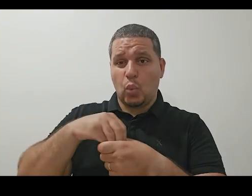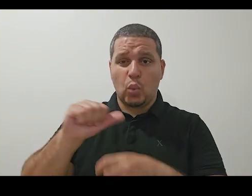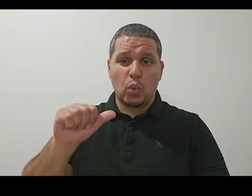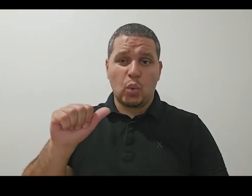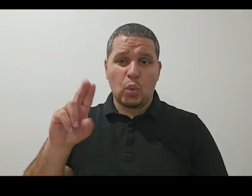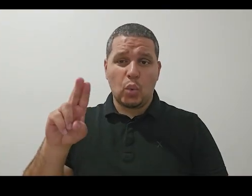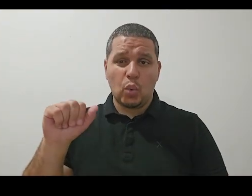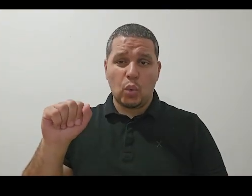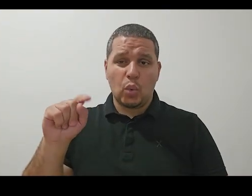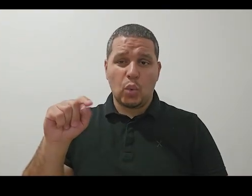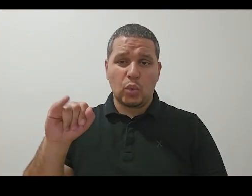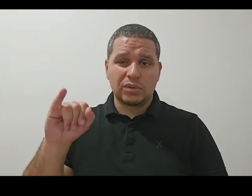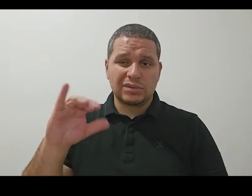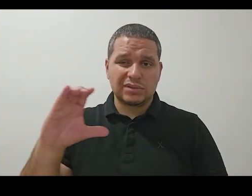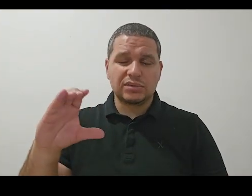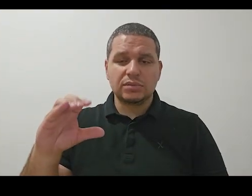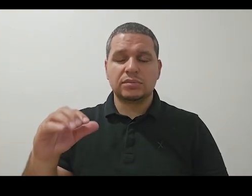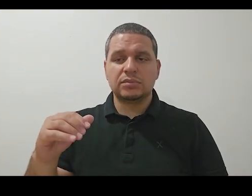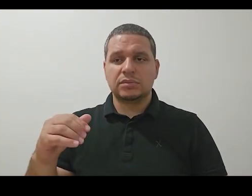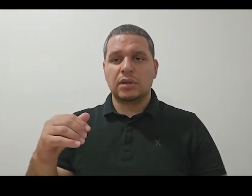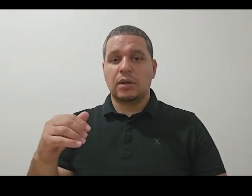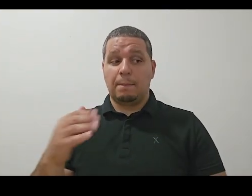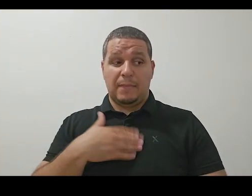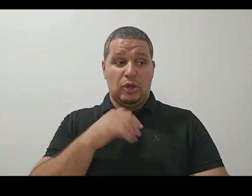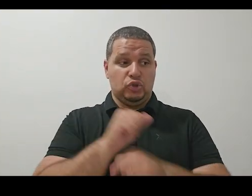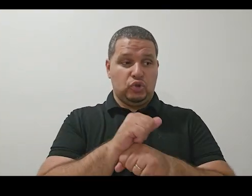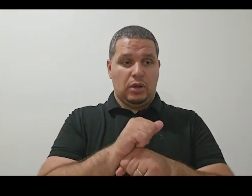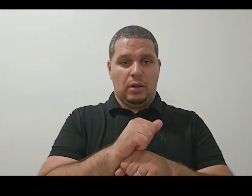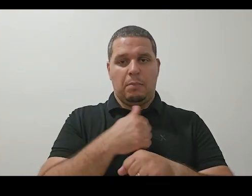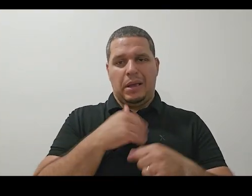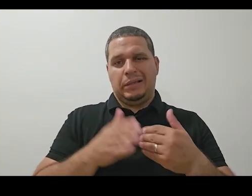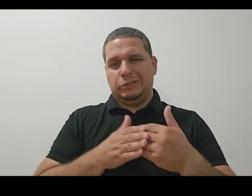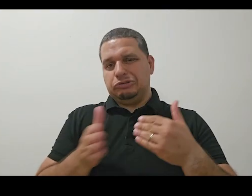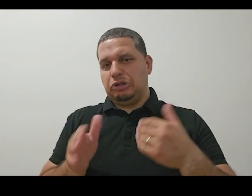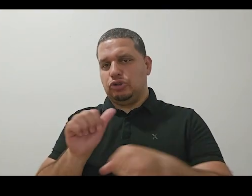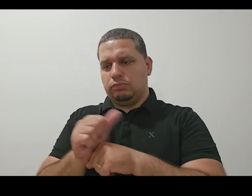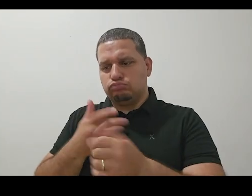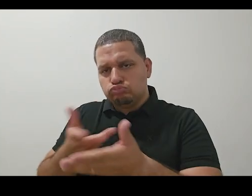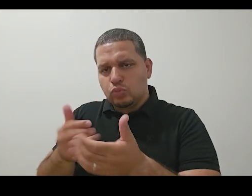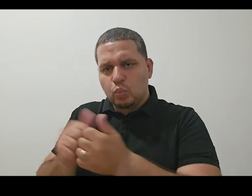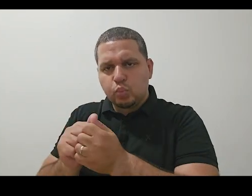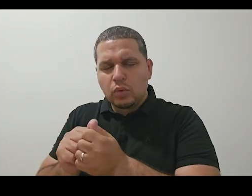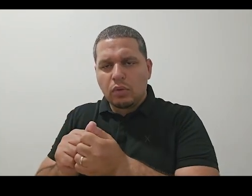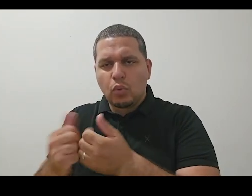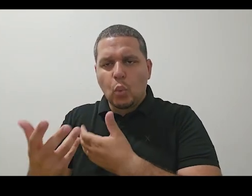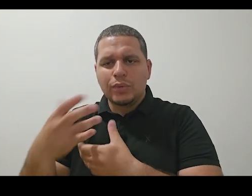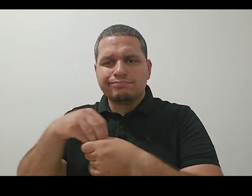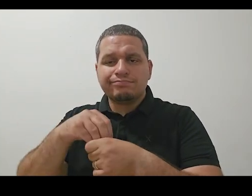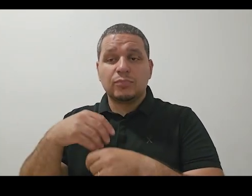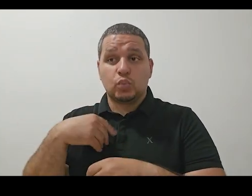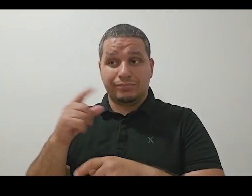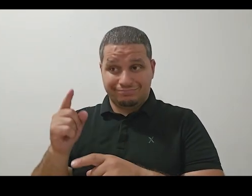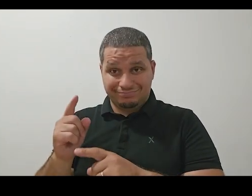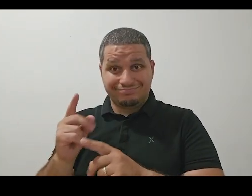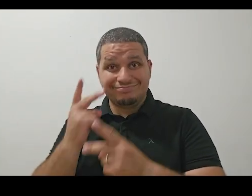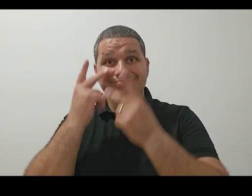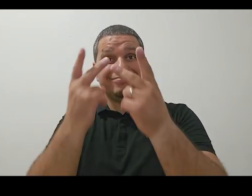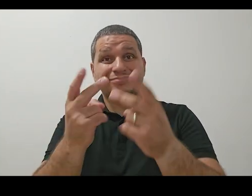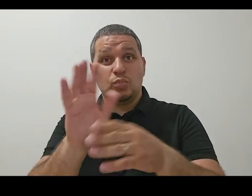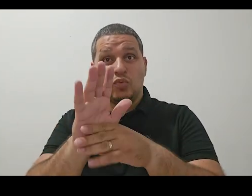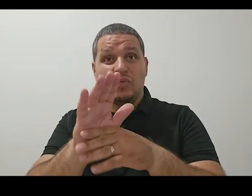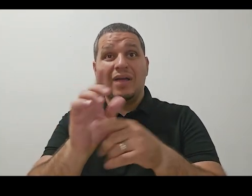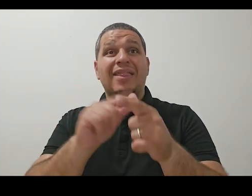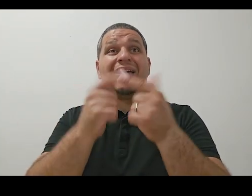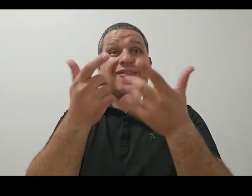and I've been working with them for 12 years. I do that aside from this. So we were able to go see the movie and then